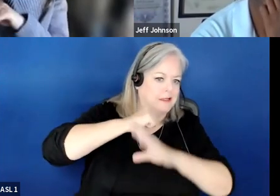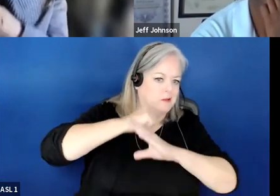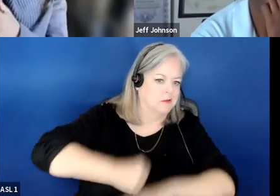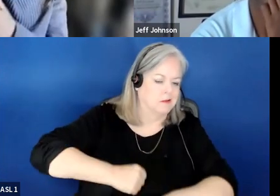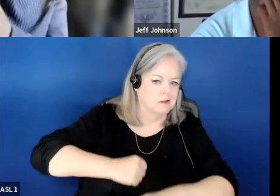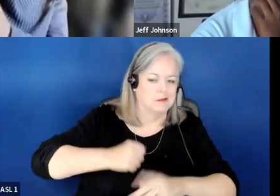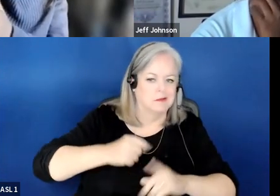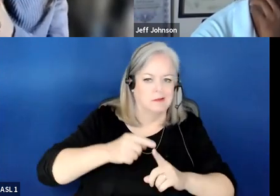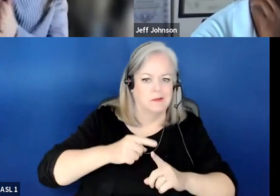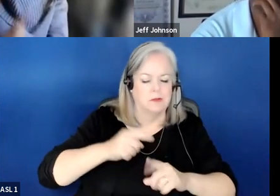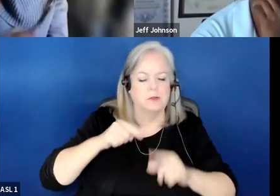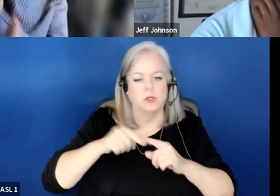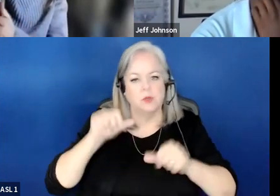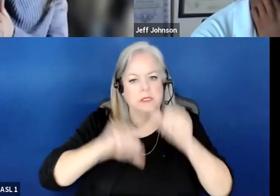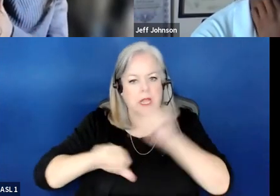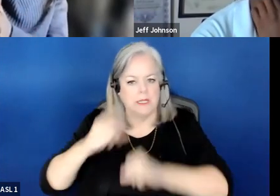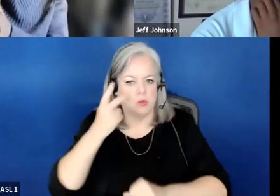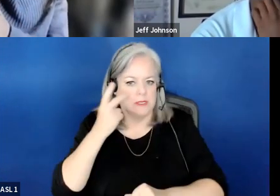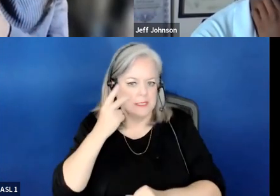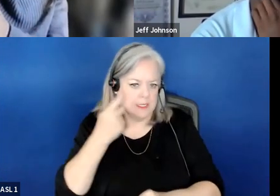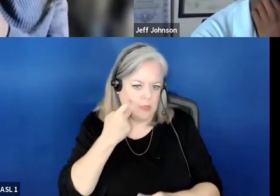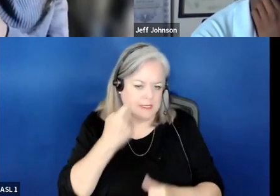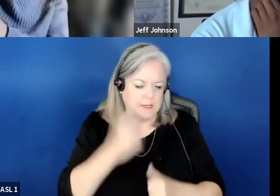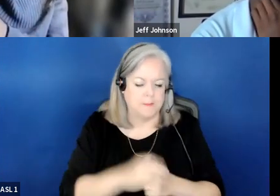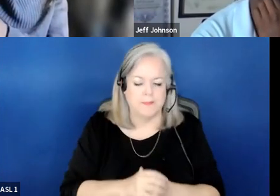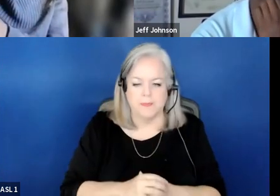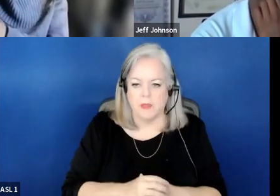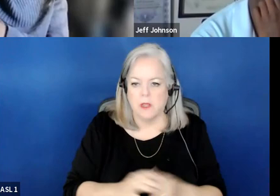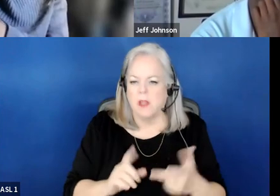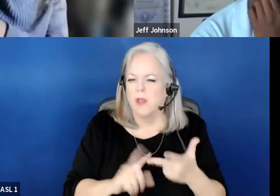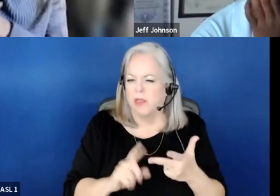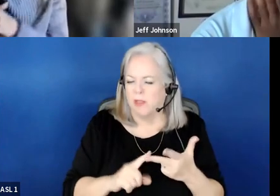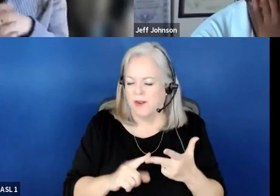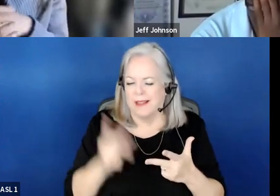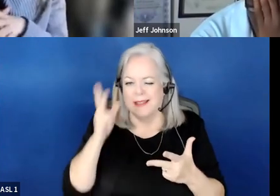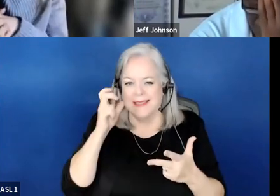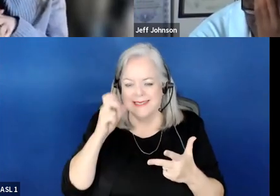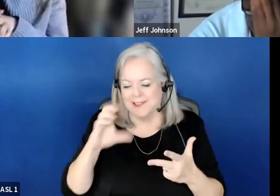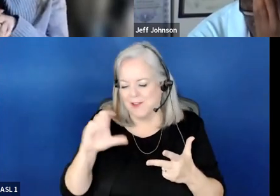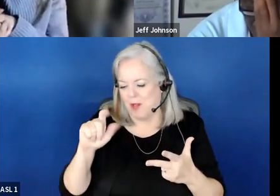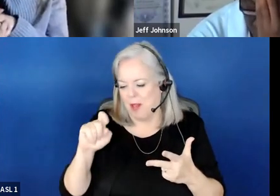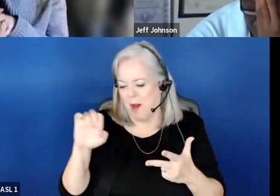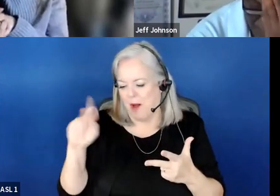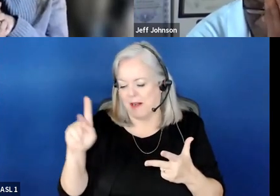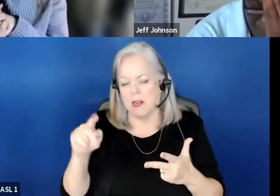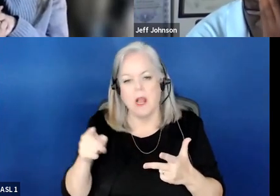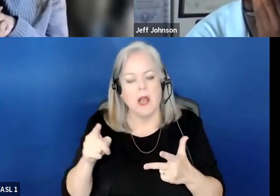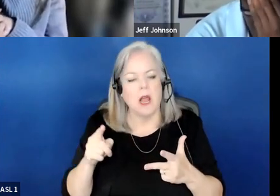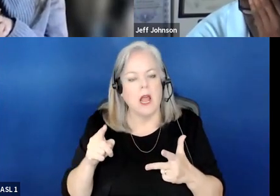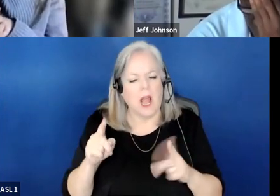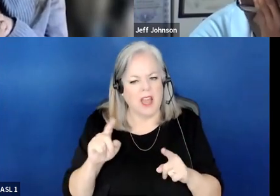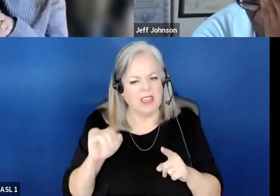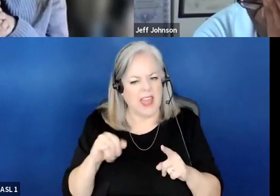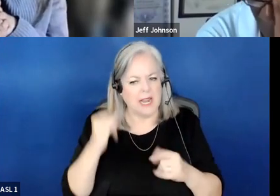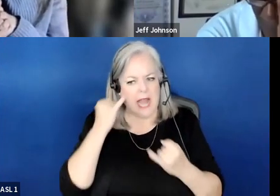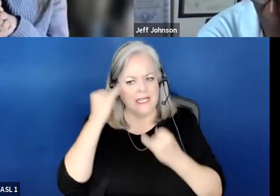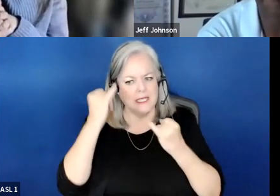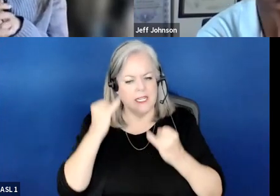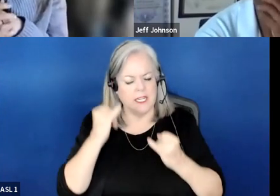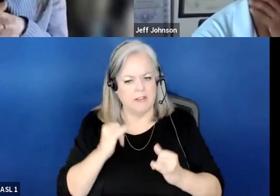And the third thing that struck me was listening to Clark, the idea of personas for developers,